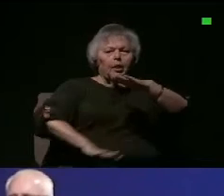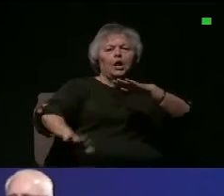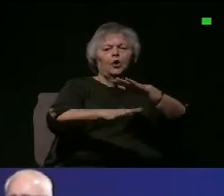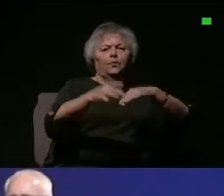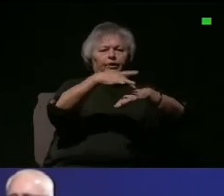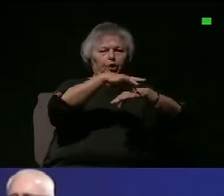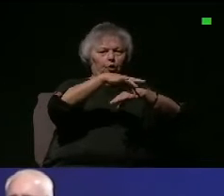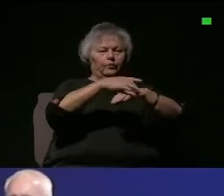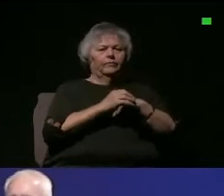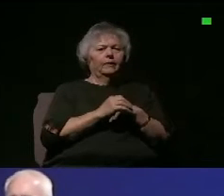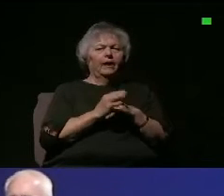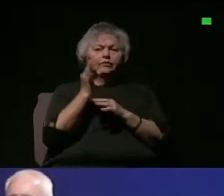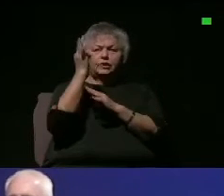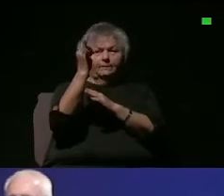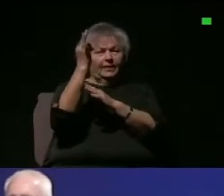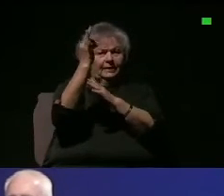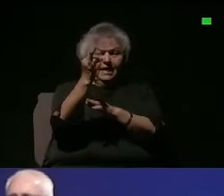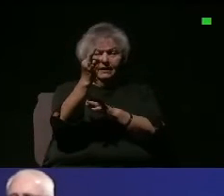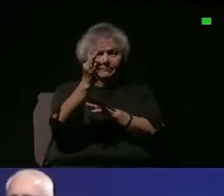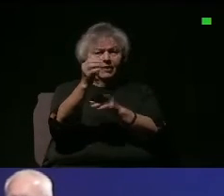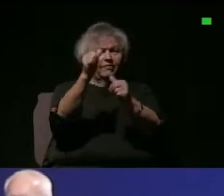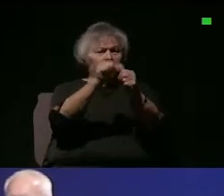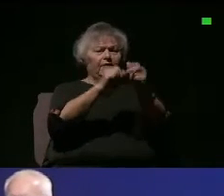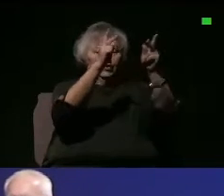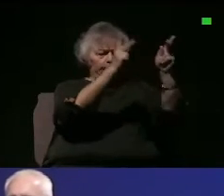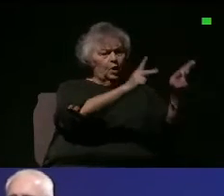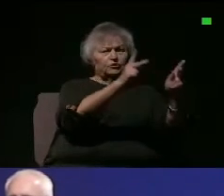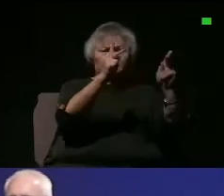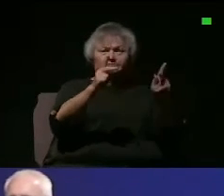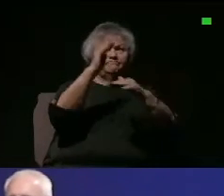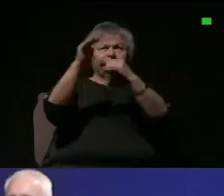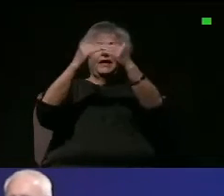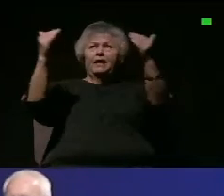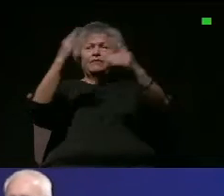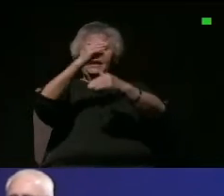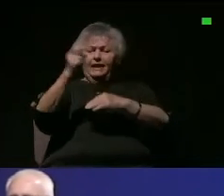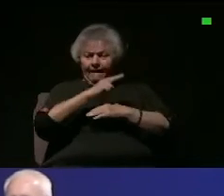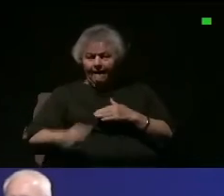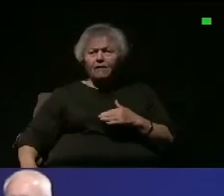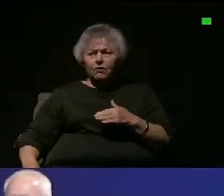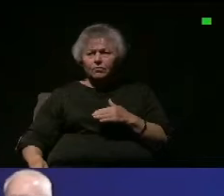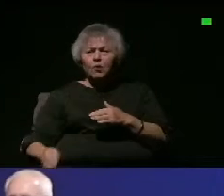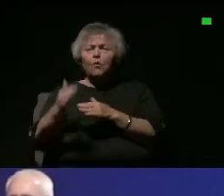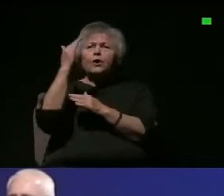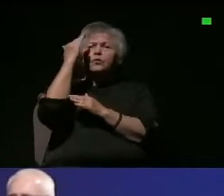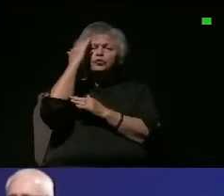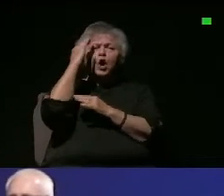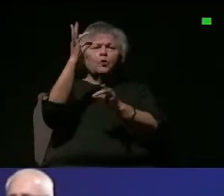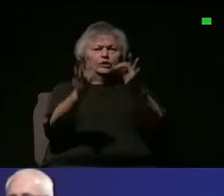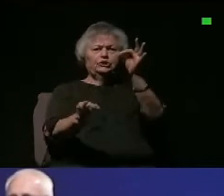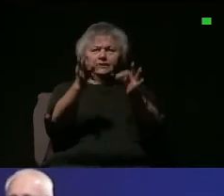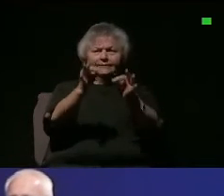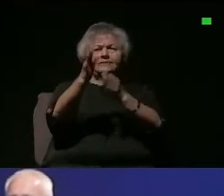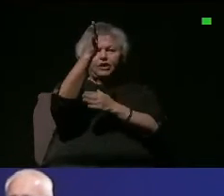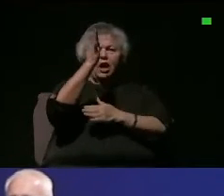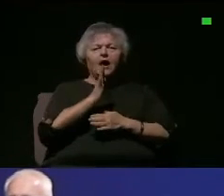when every single person in heaven or hell will acknowledge the justice of God. I don't know of